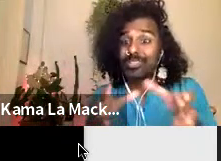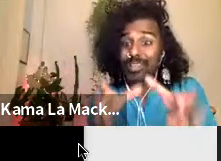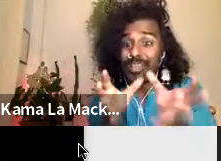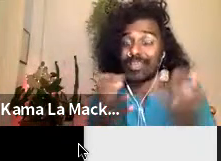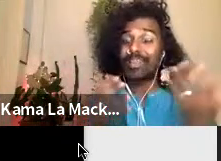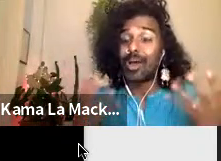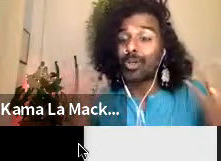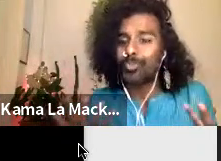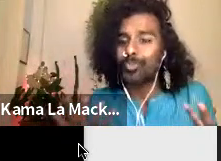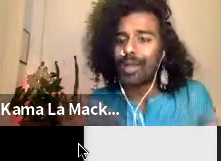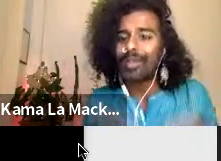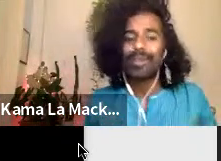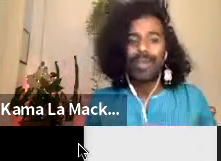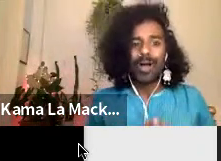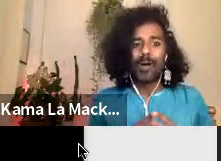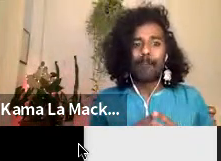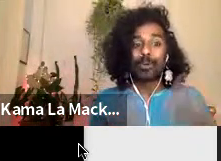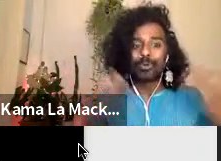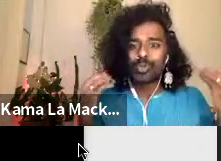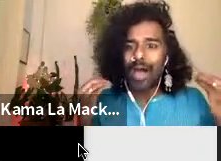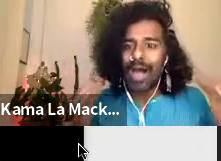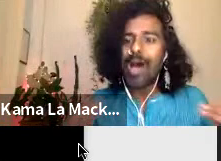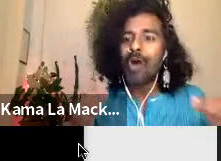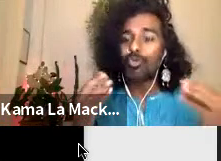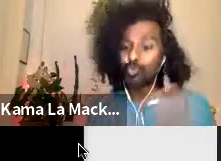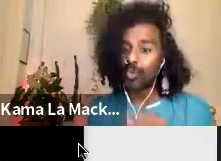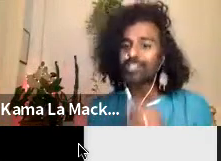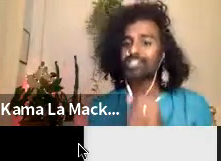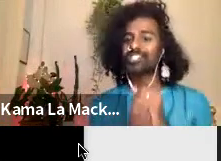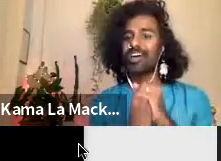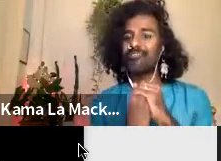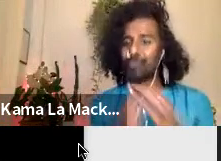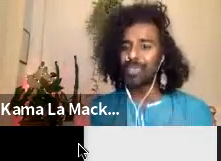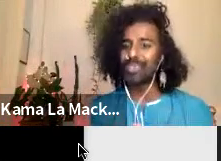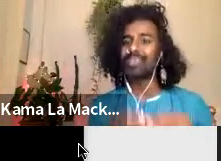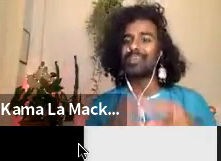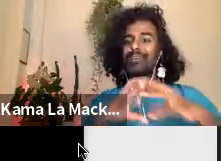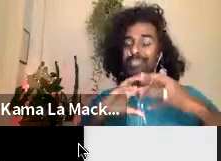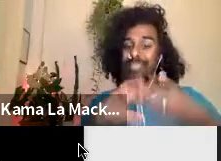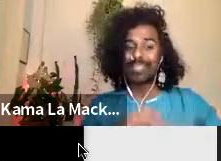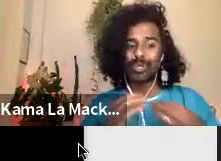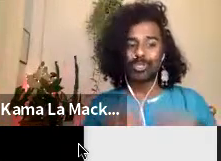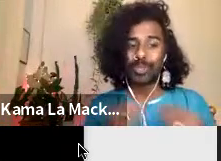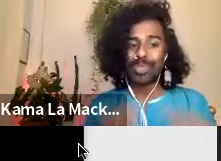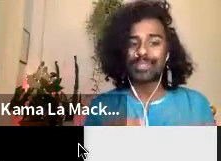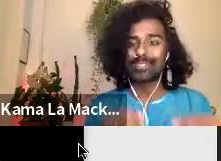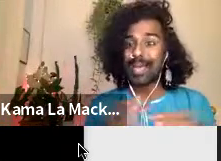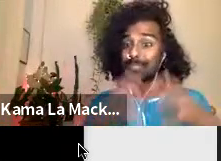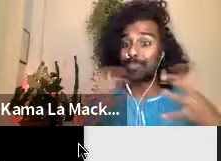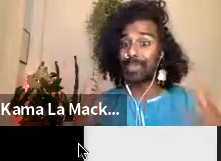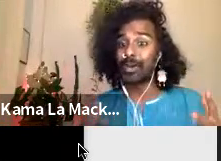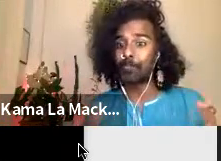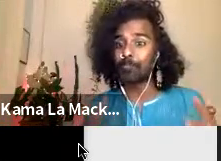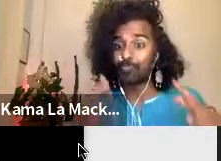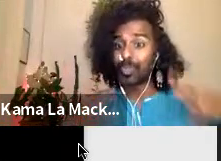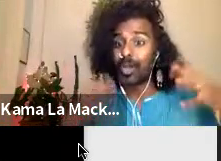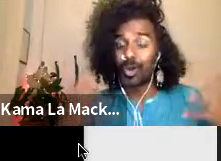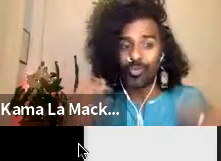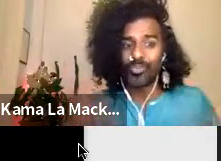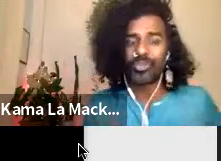the that I occupy, but also how rich for me this interspace has